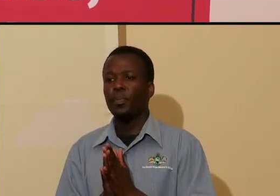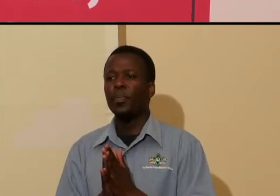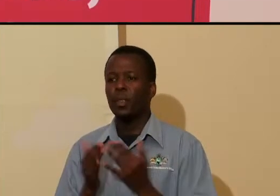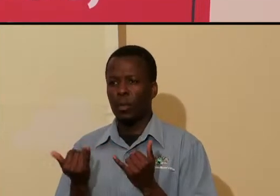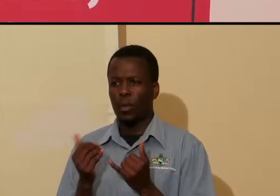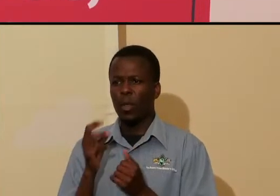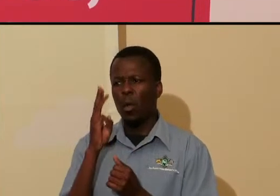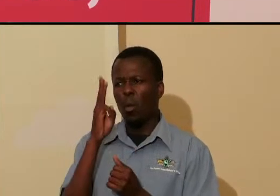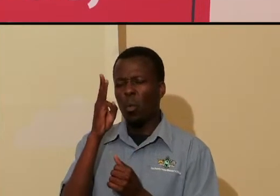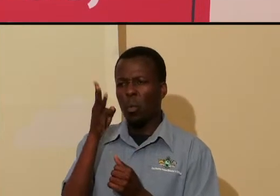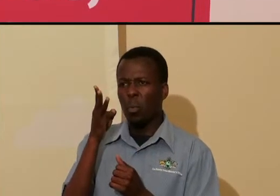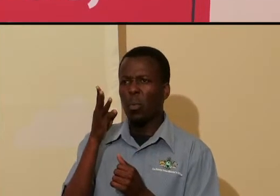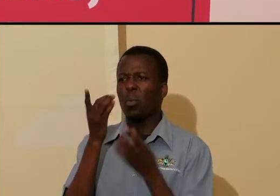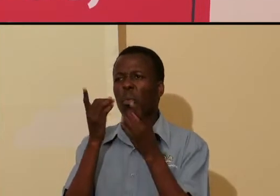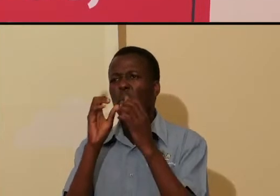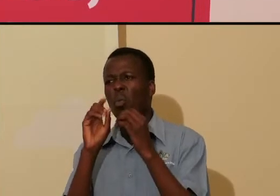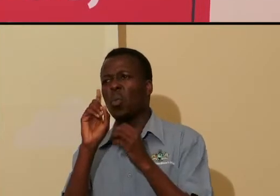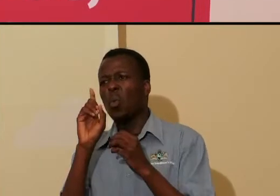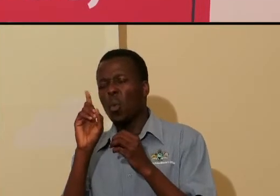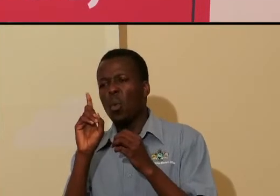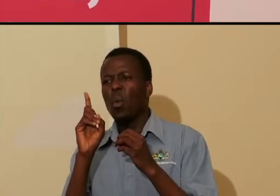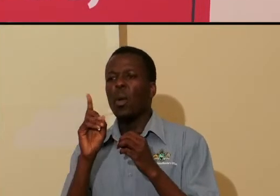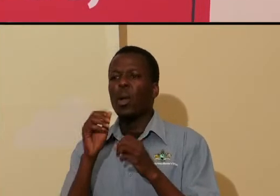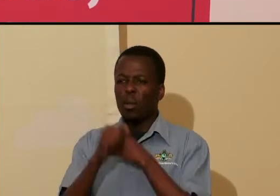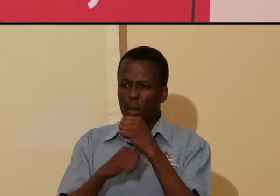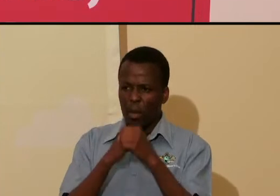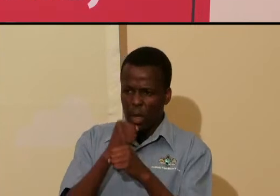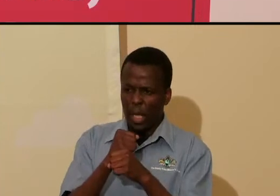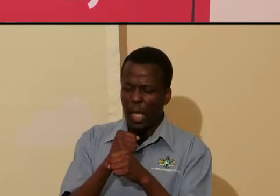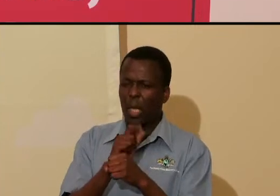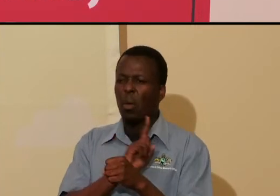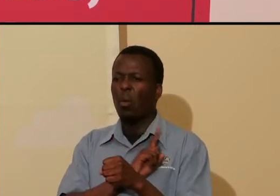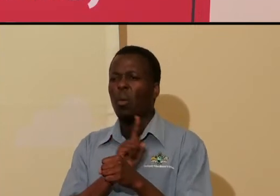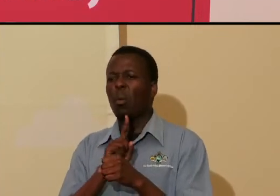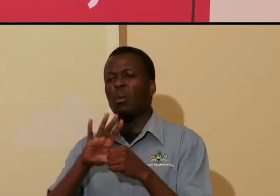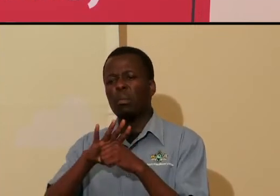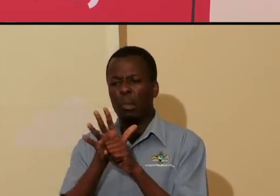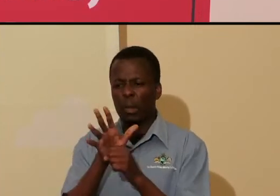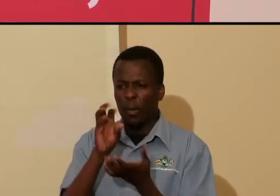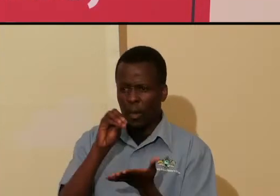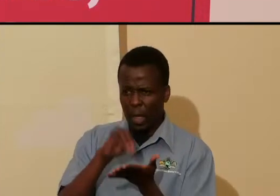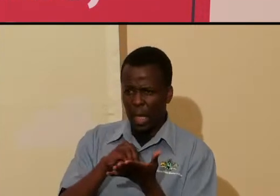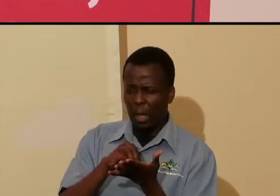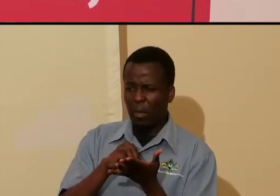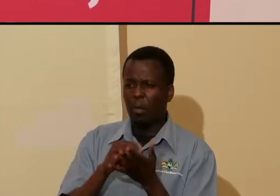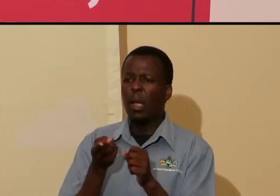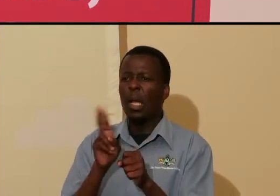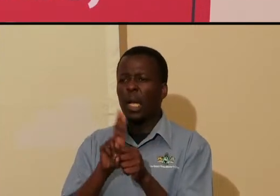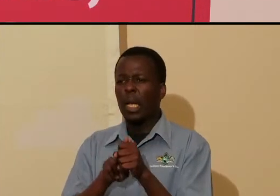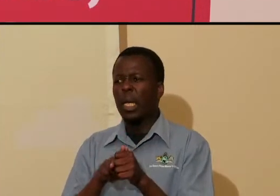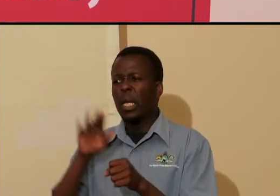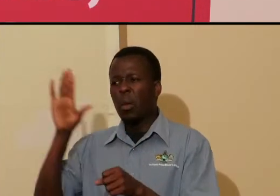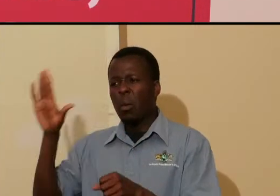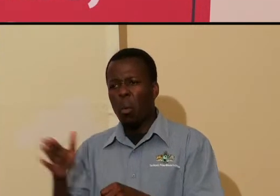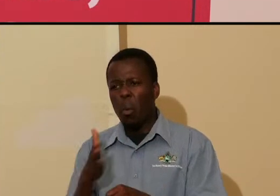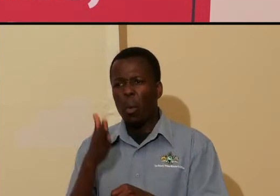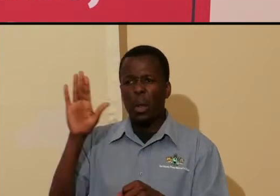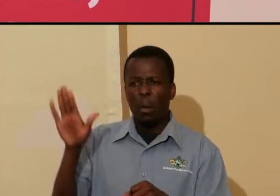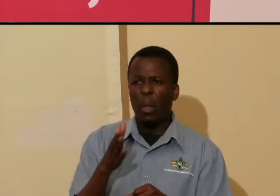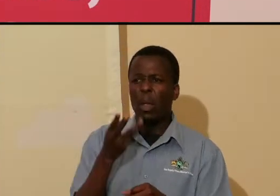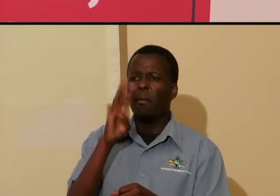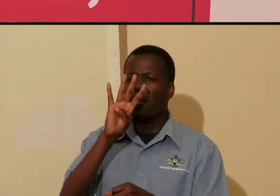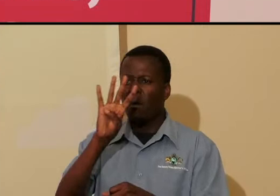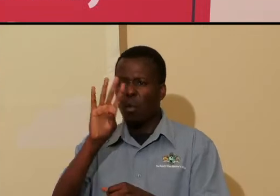do this year due to the COVID-19 situation. We anticipate a fourth wave, which will come probably later on